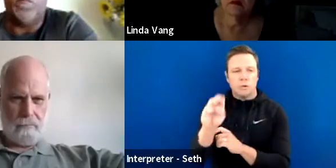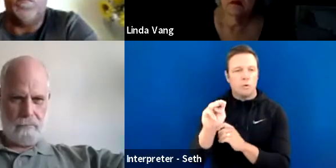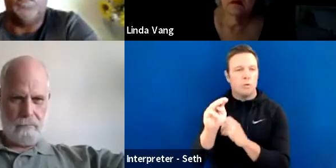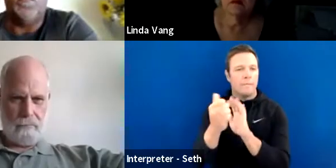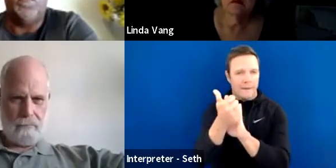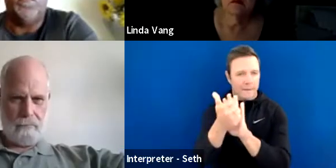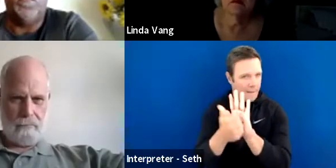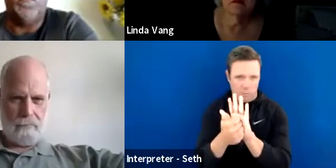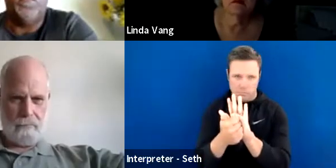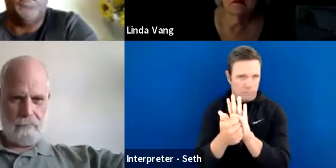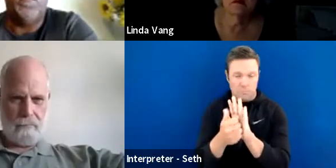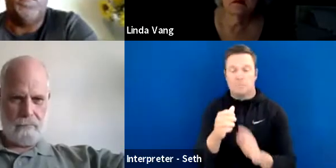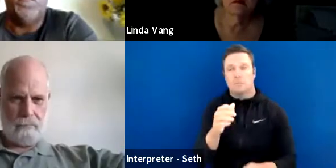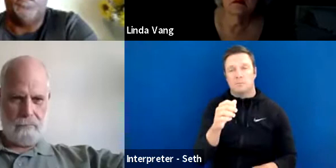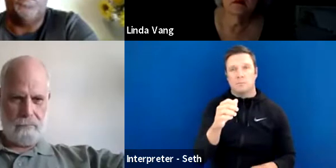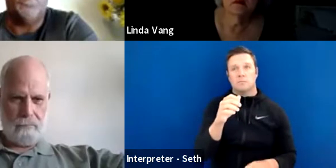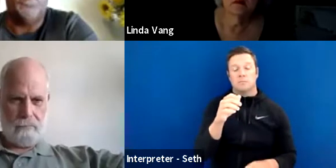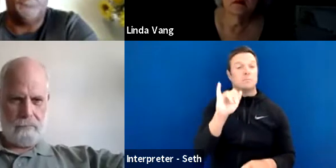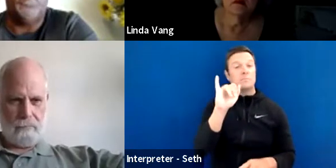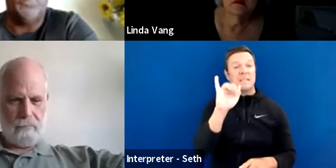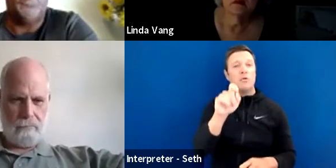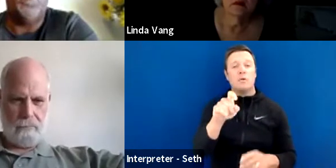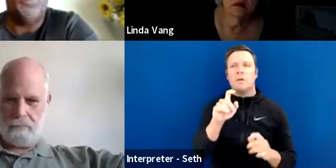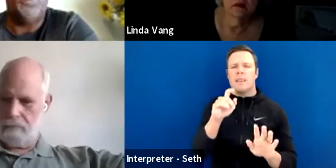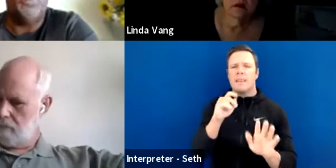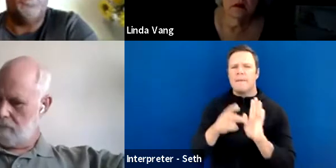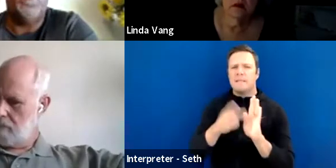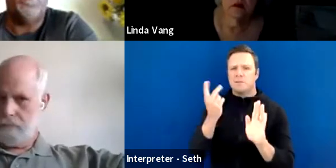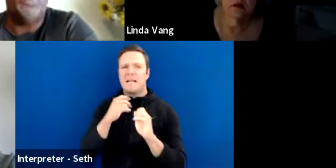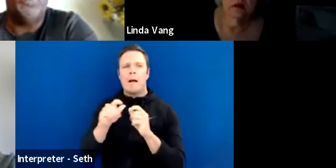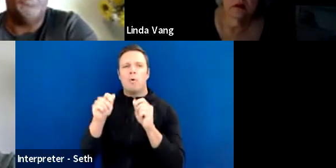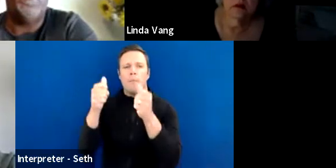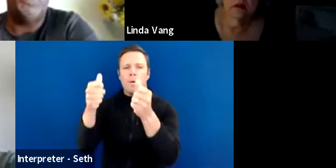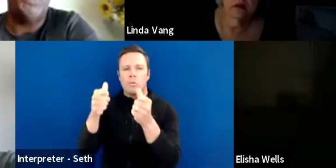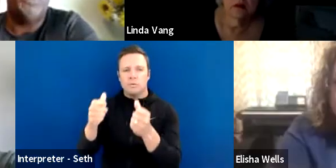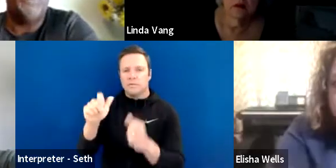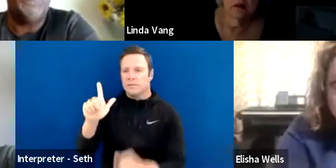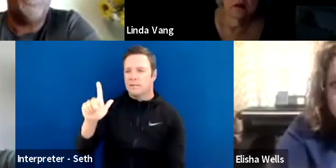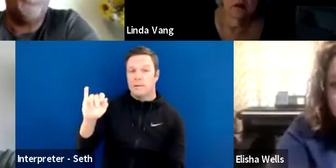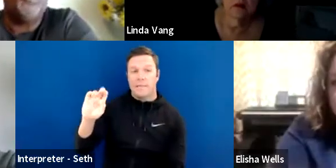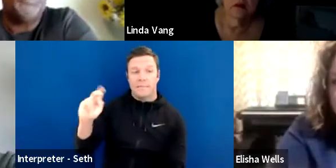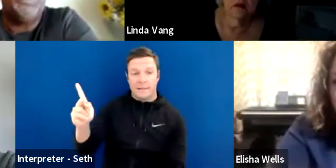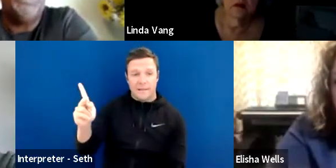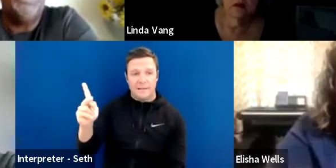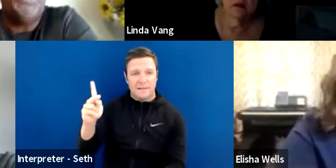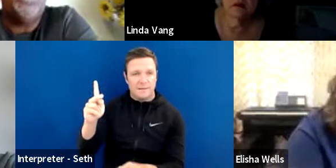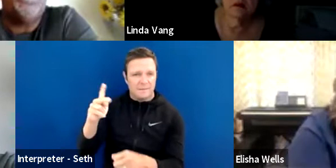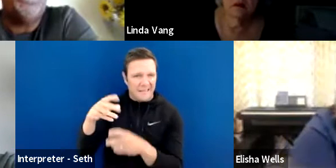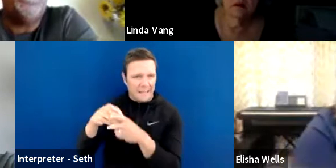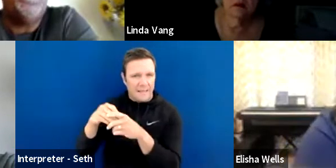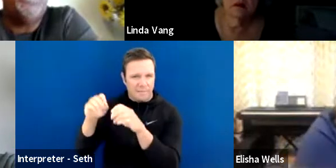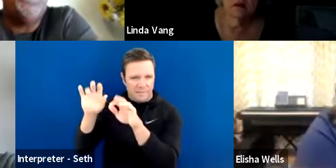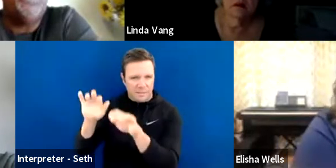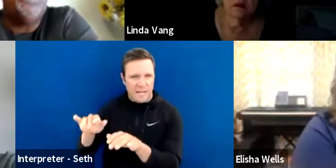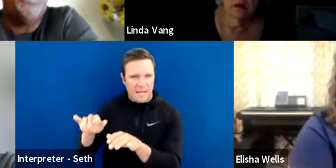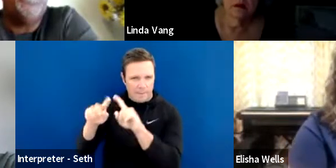If you need to double check, I'm going to put the link in the chat, but with the